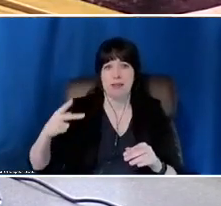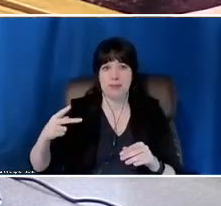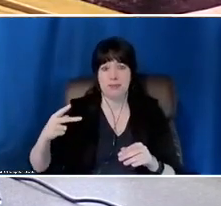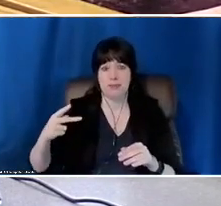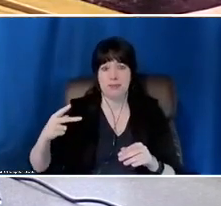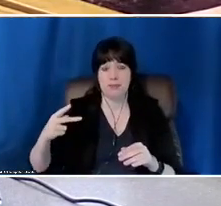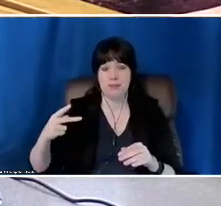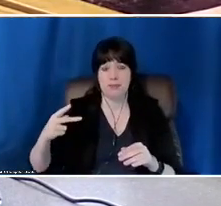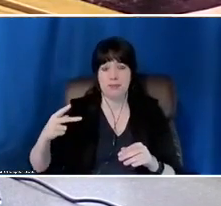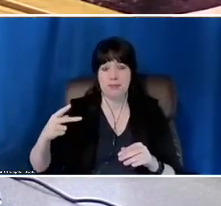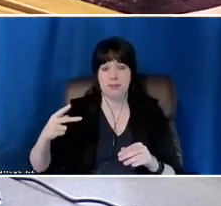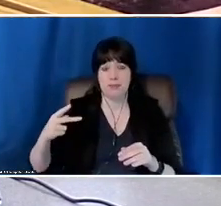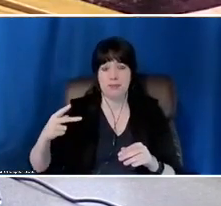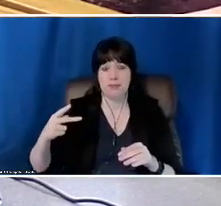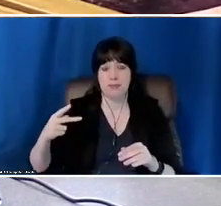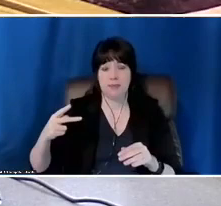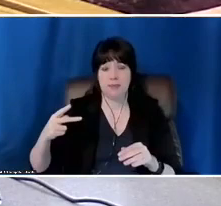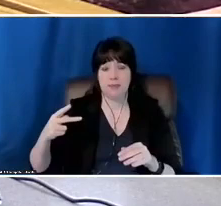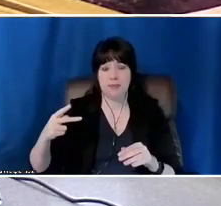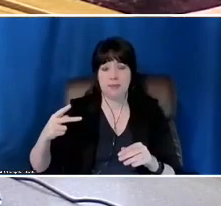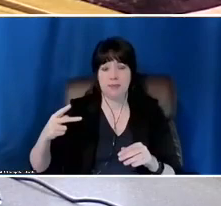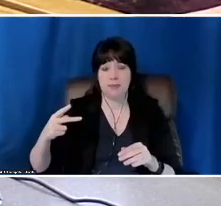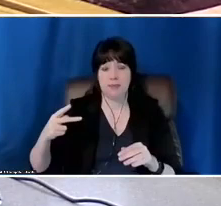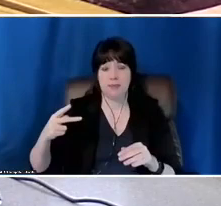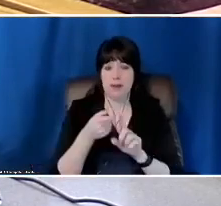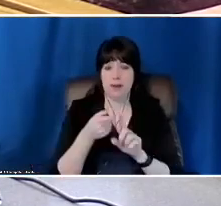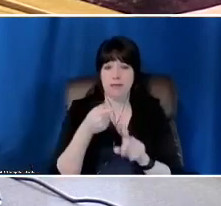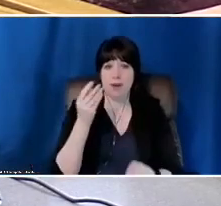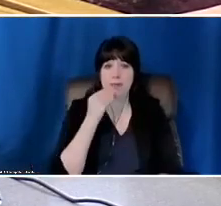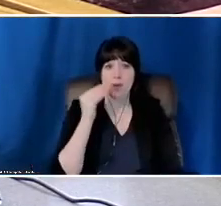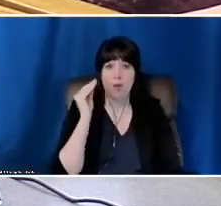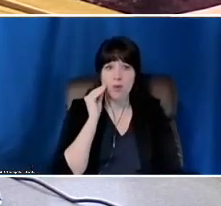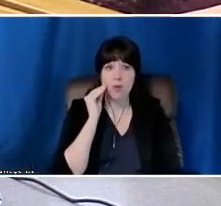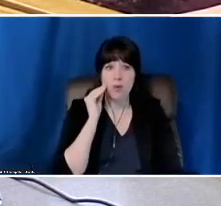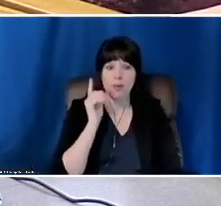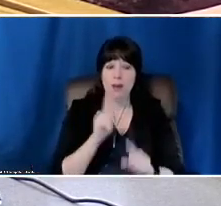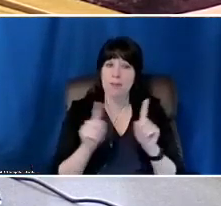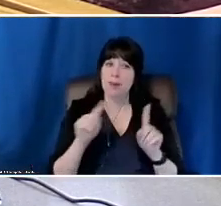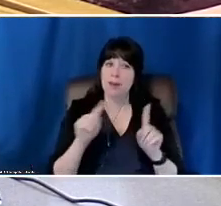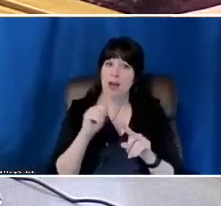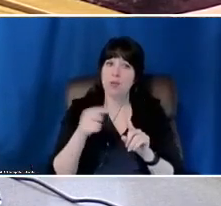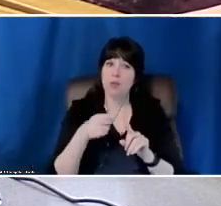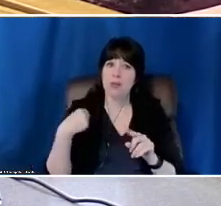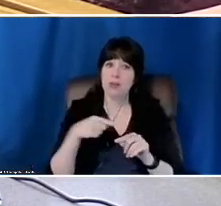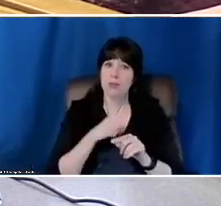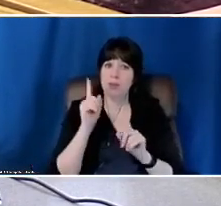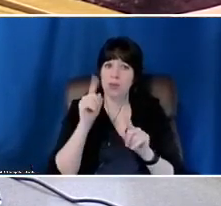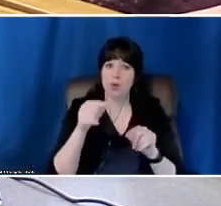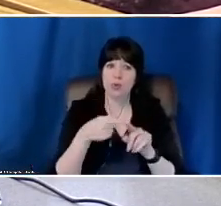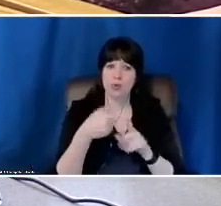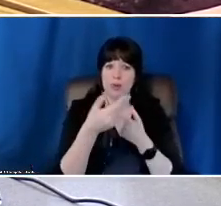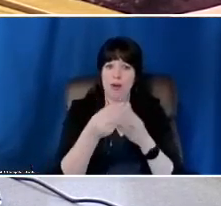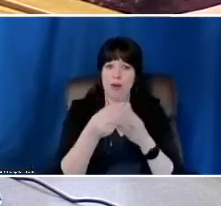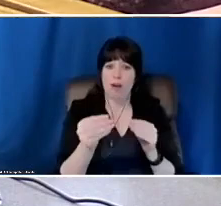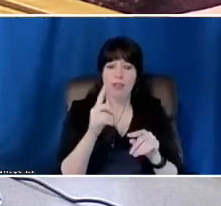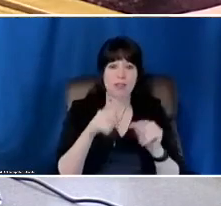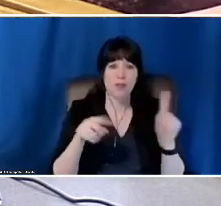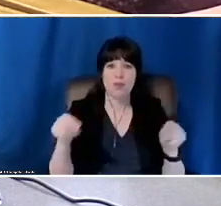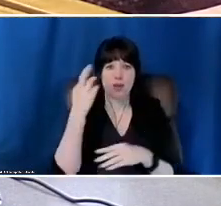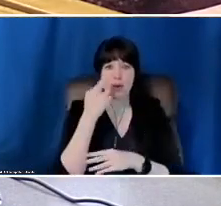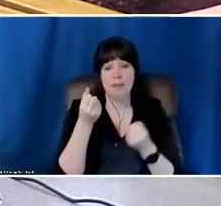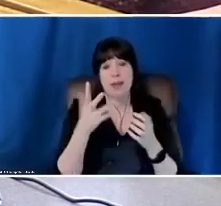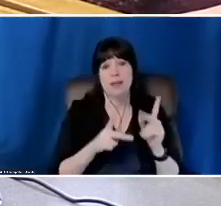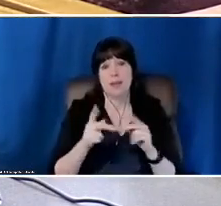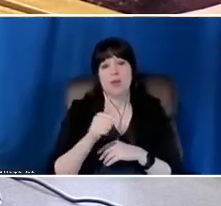home, but when we did go into the office for various reasons, a number of people commuted by bicycle or on